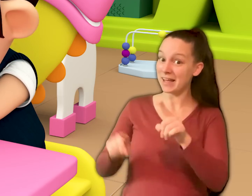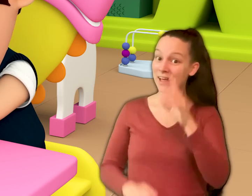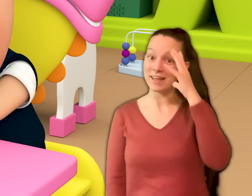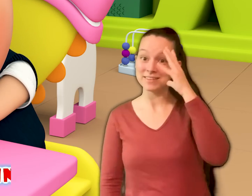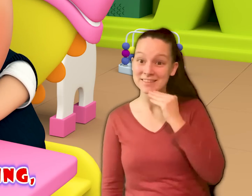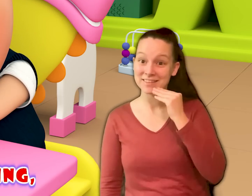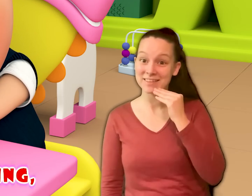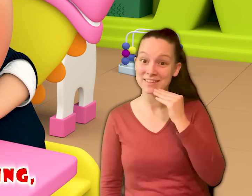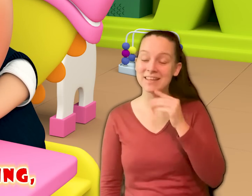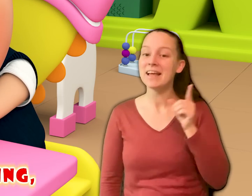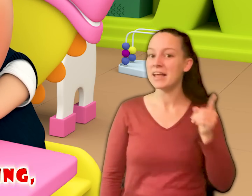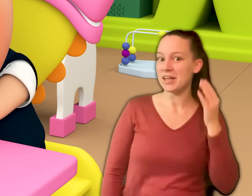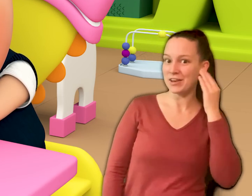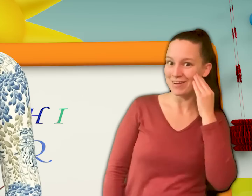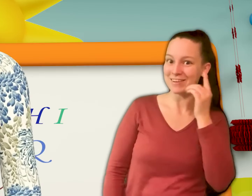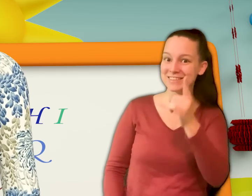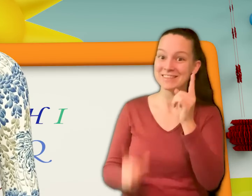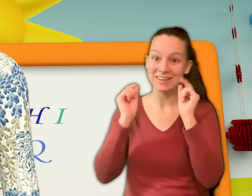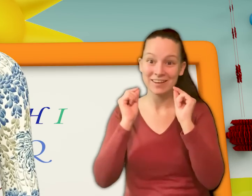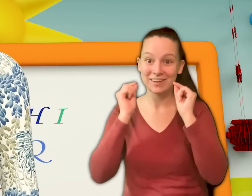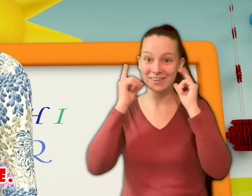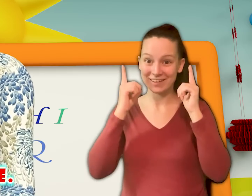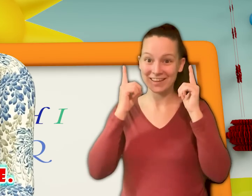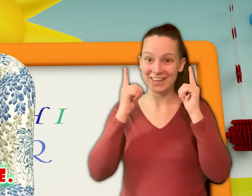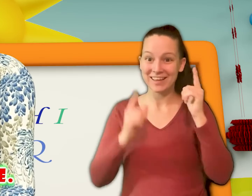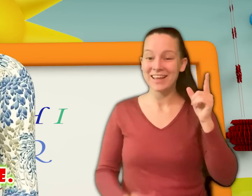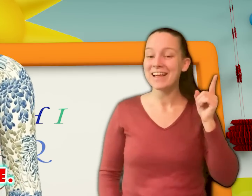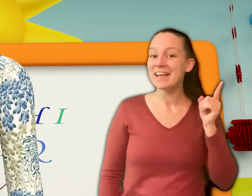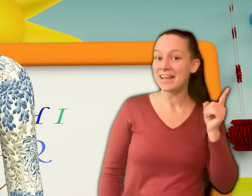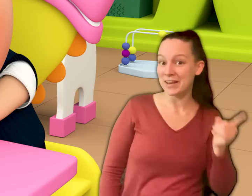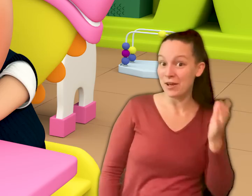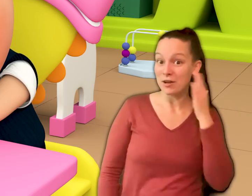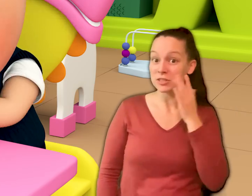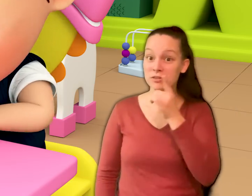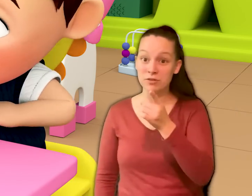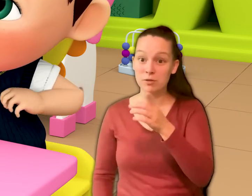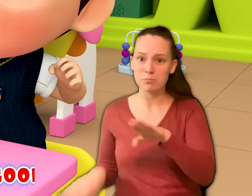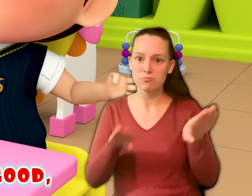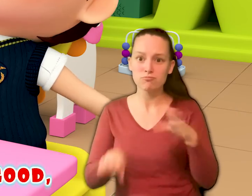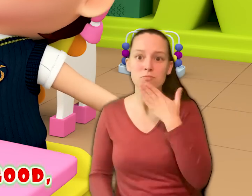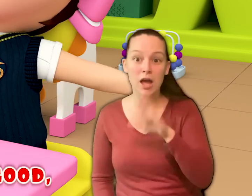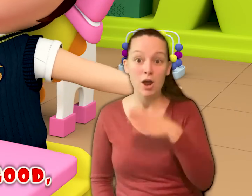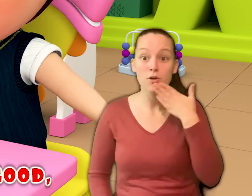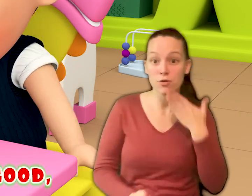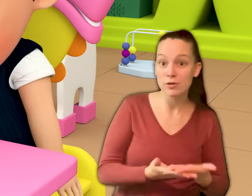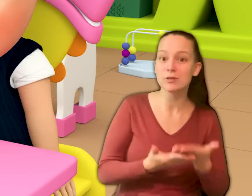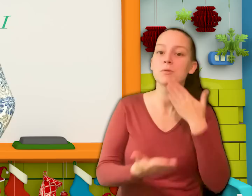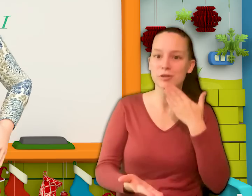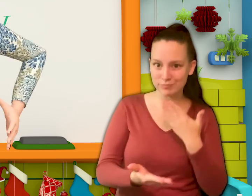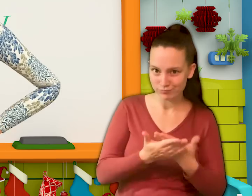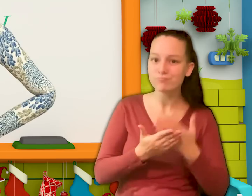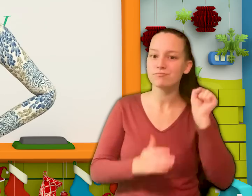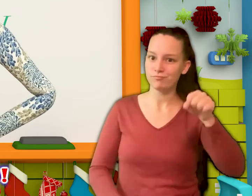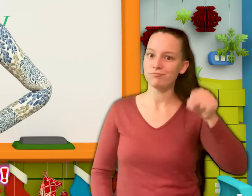sees you when you're sleeping he knows when you're awake he knows if you've been bad or